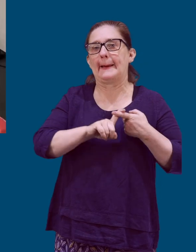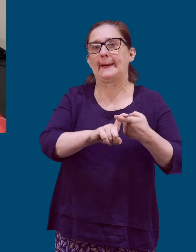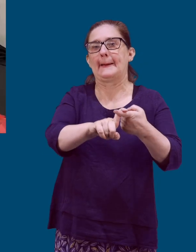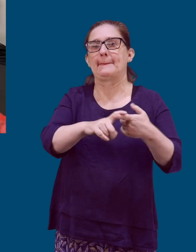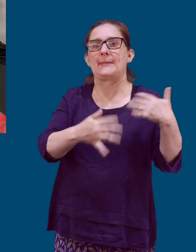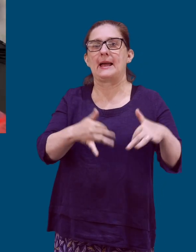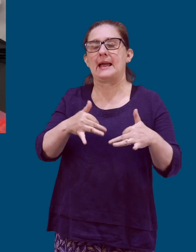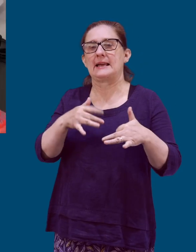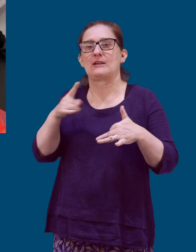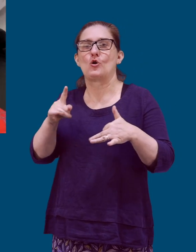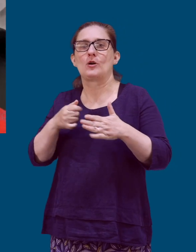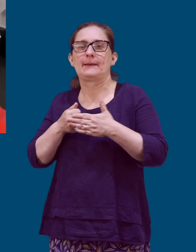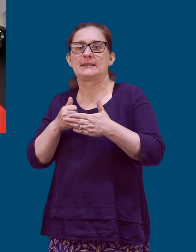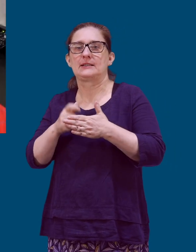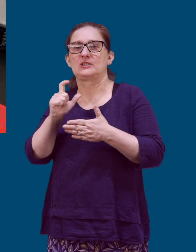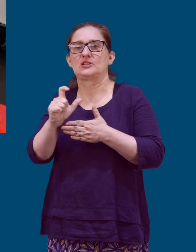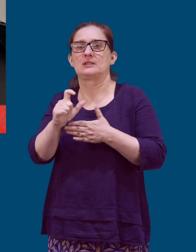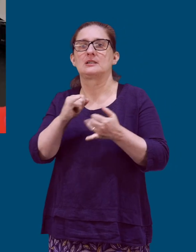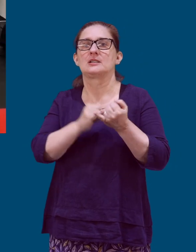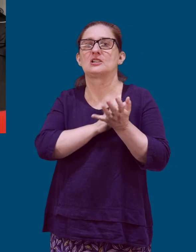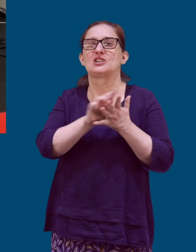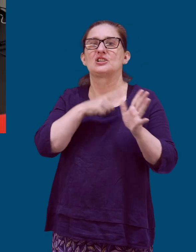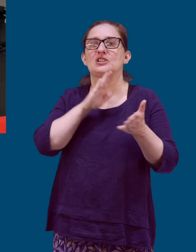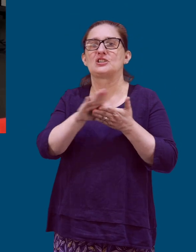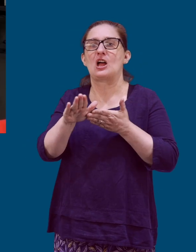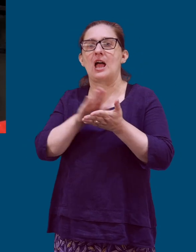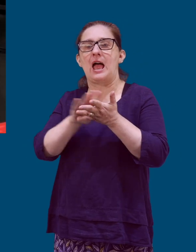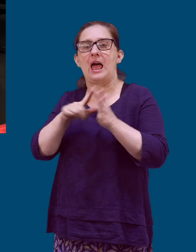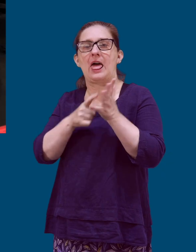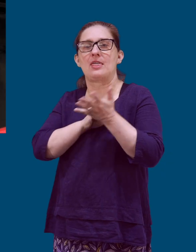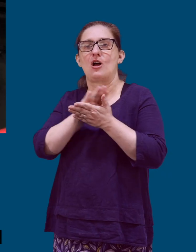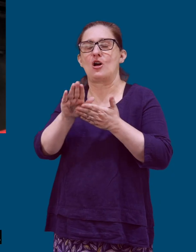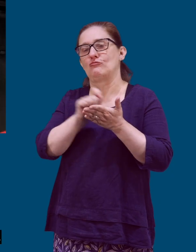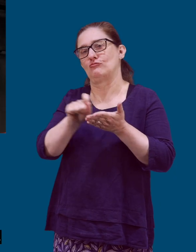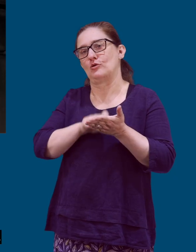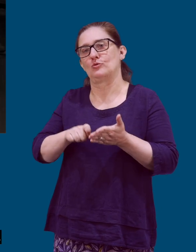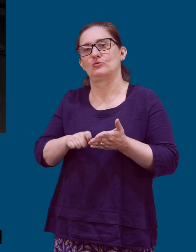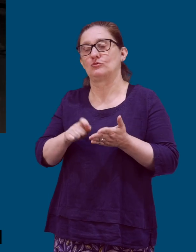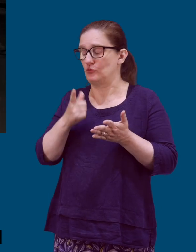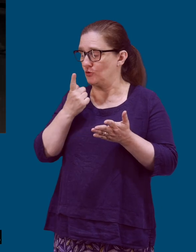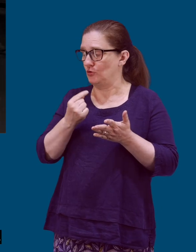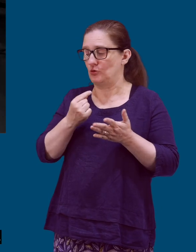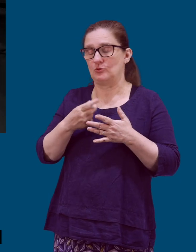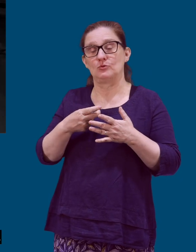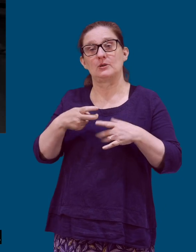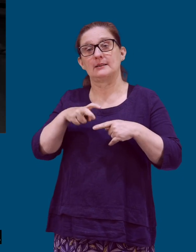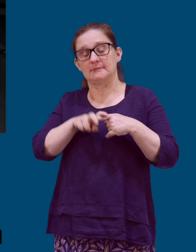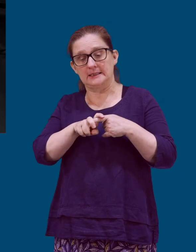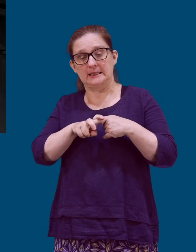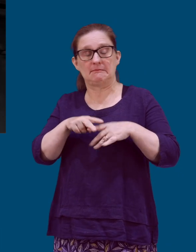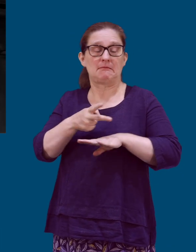was written and read by Shah Heather, and you're welcome to sit or lie down or stand or pace back and forth, perch or